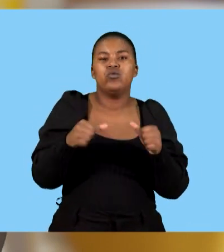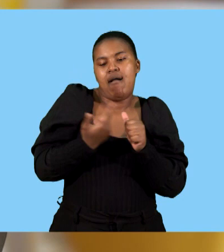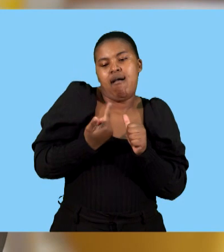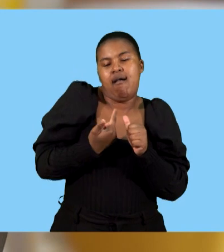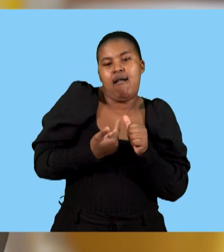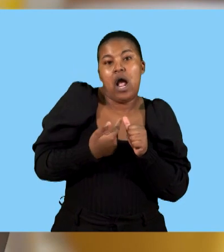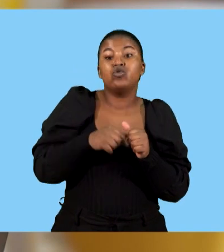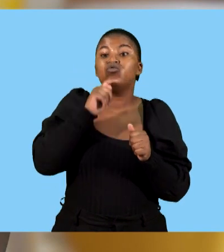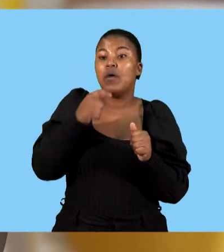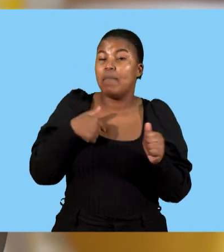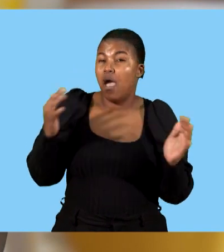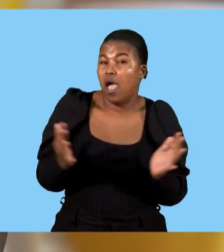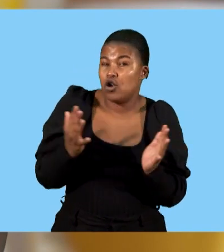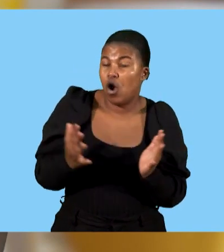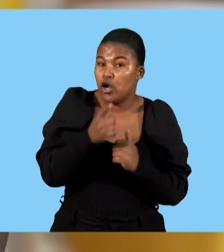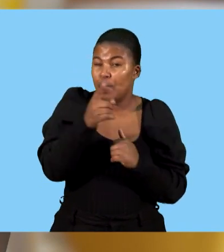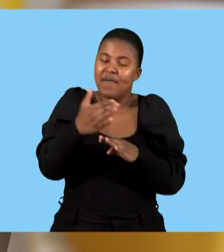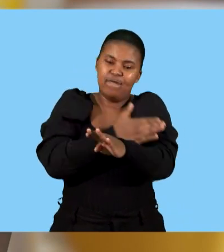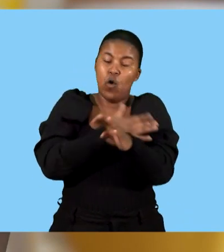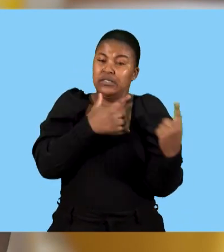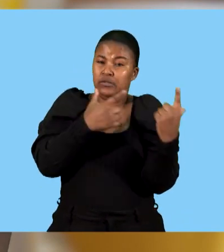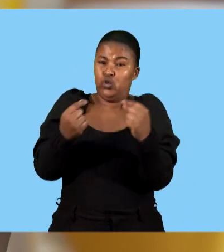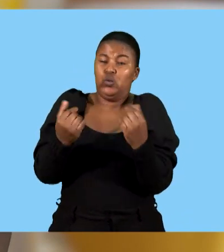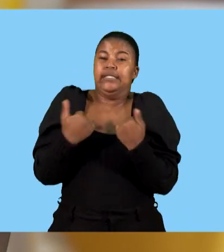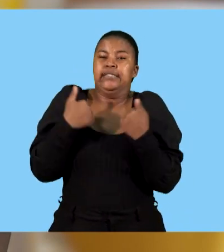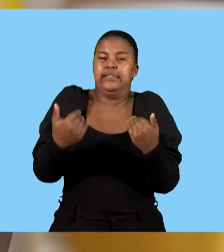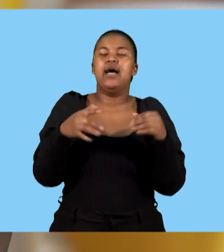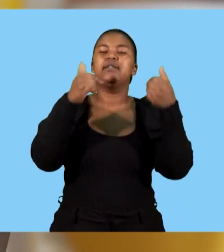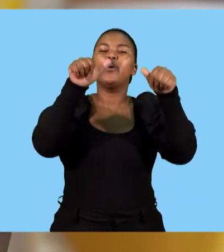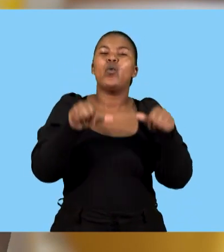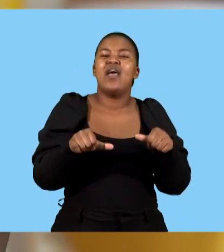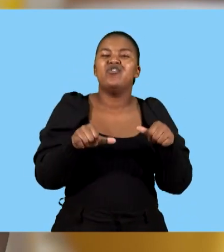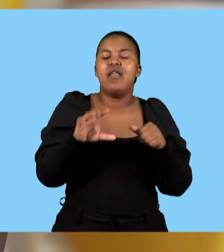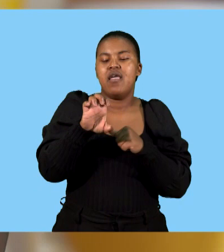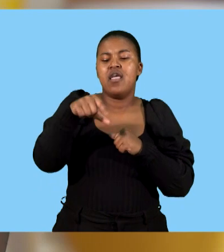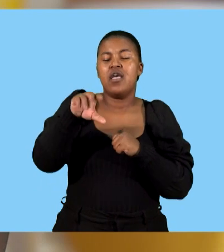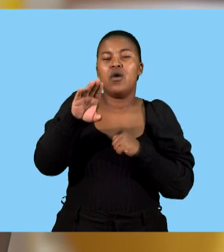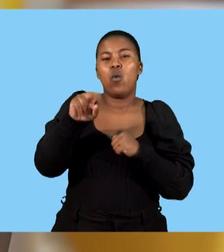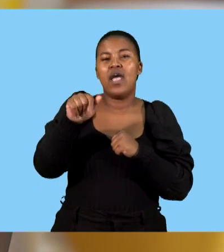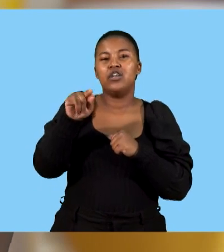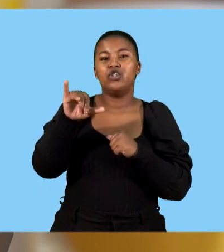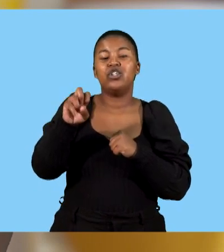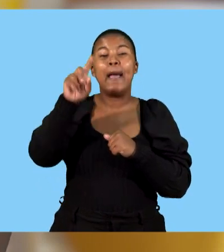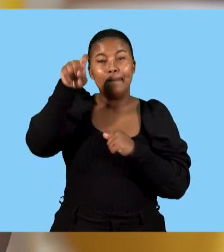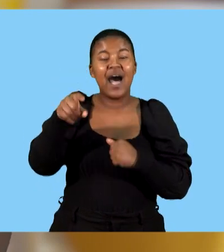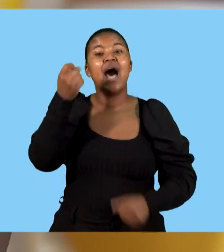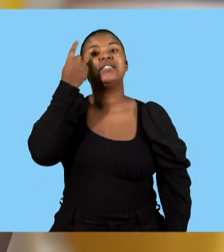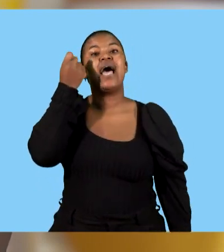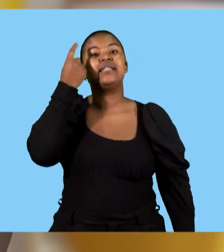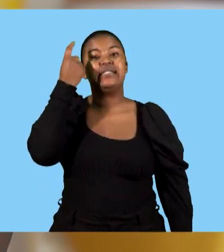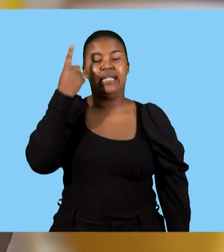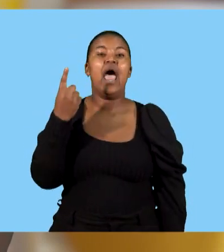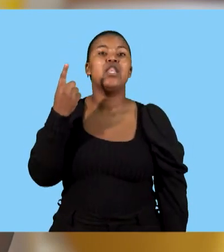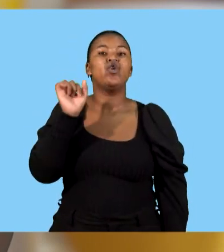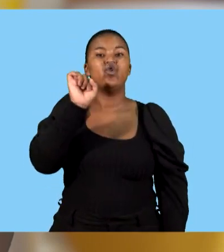encourage you, before you do the accounting equation, to understand the entries in the general journal, for they will help you when you